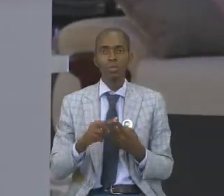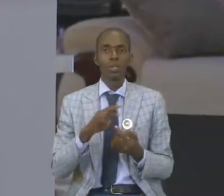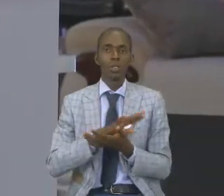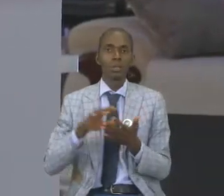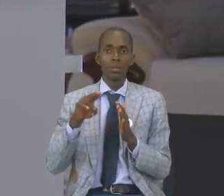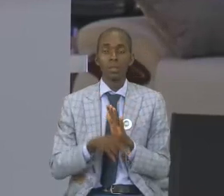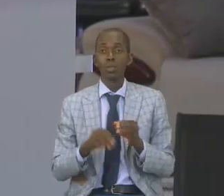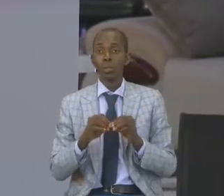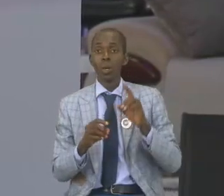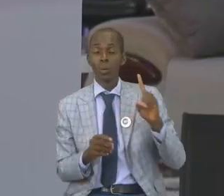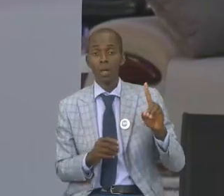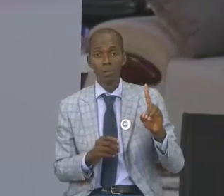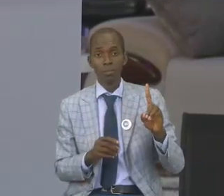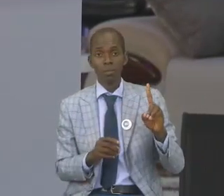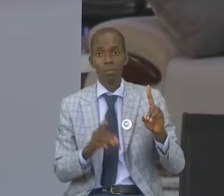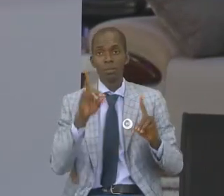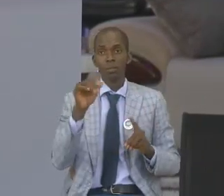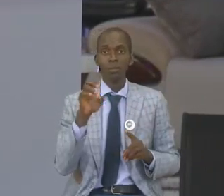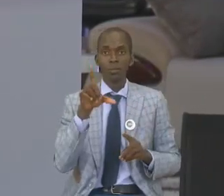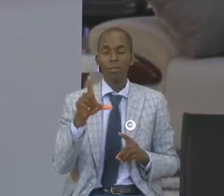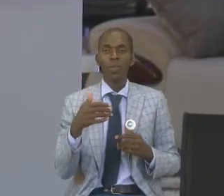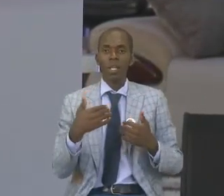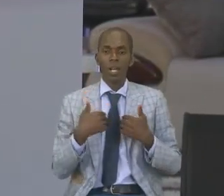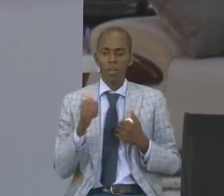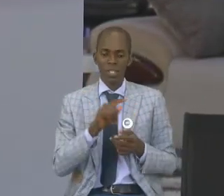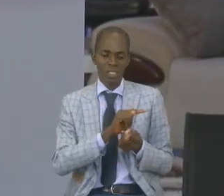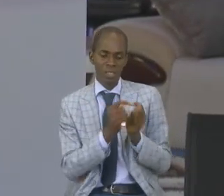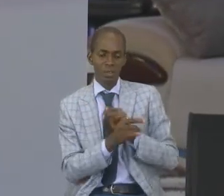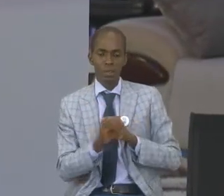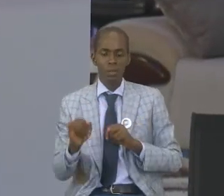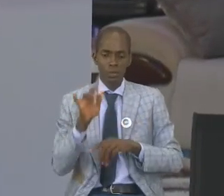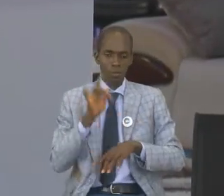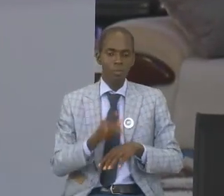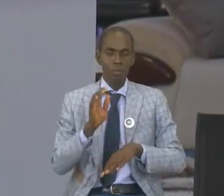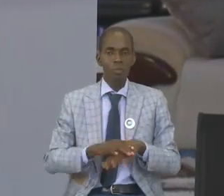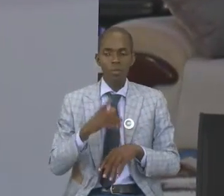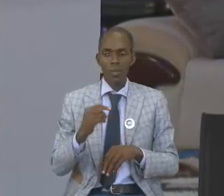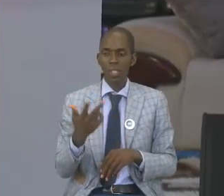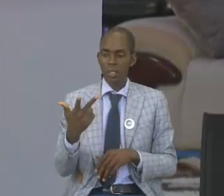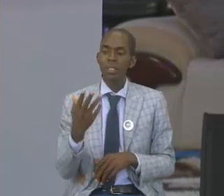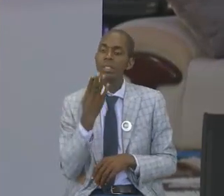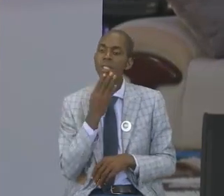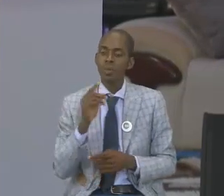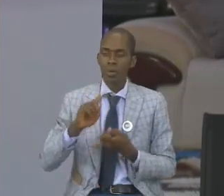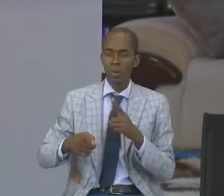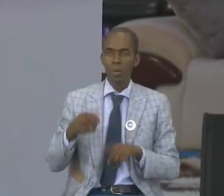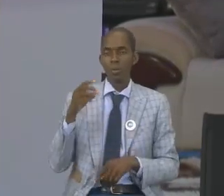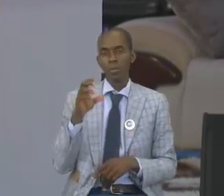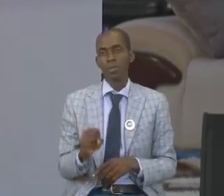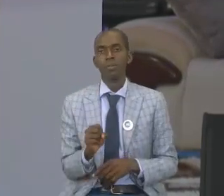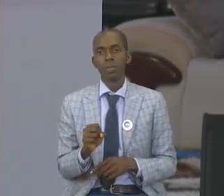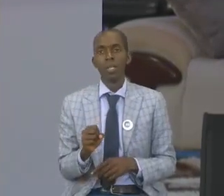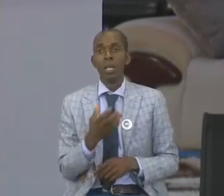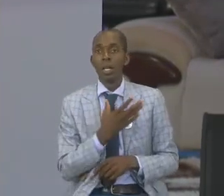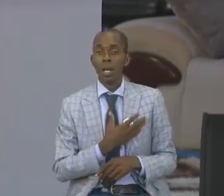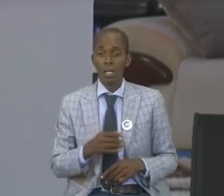Number one, he had a transforming effect on his friends, on Shadrach, Meshach, and Abednego.